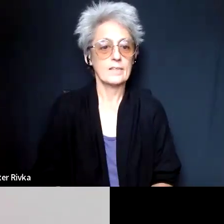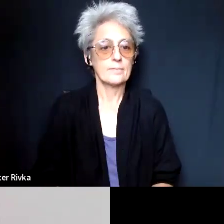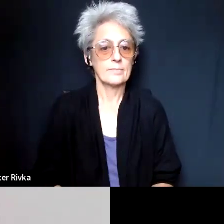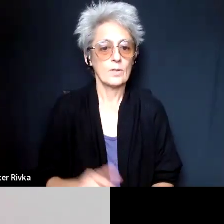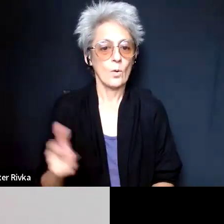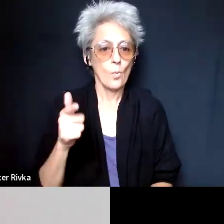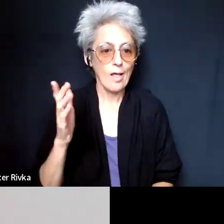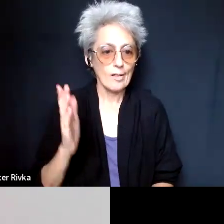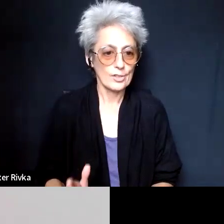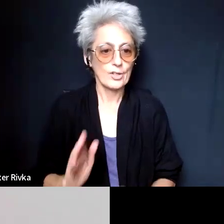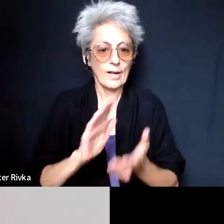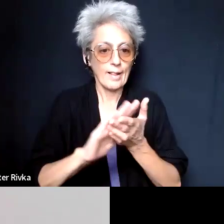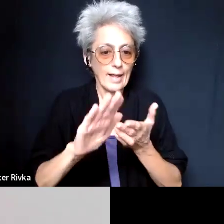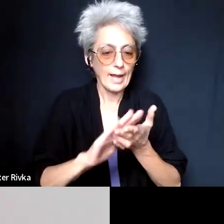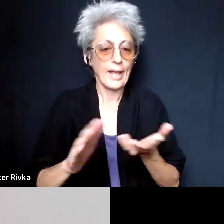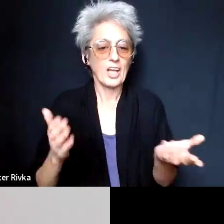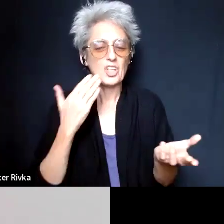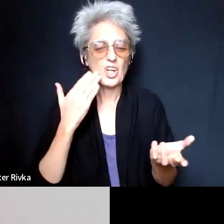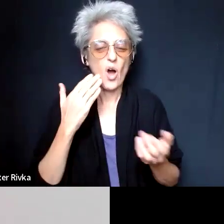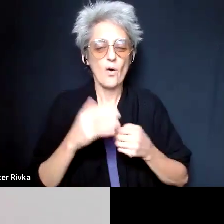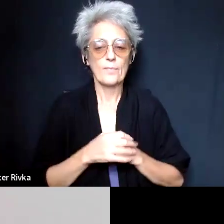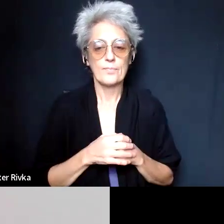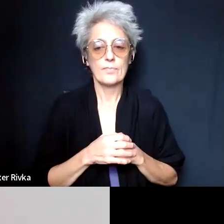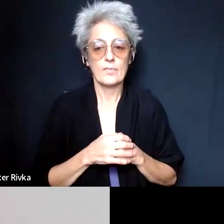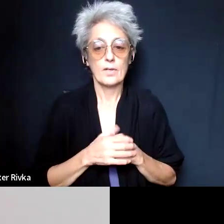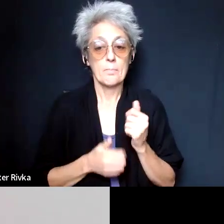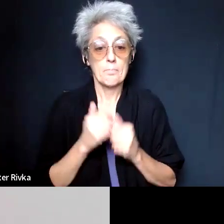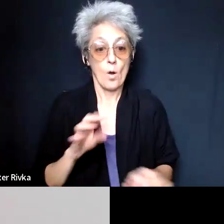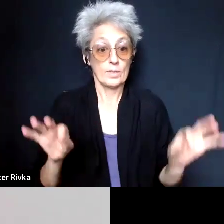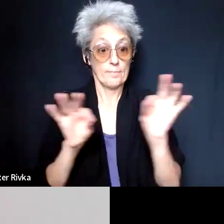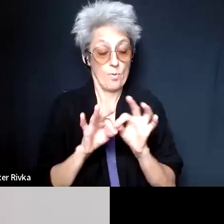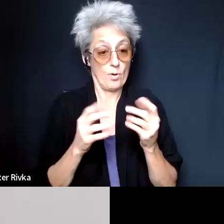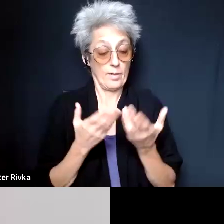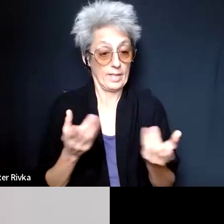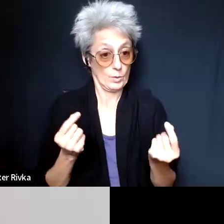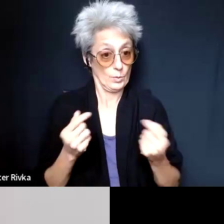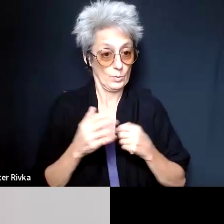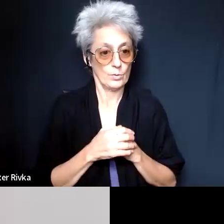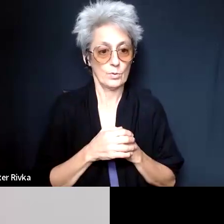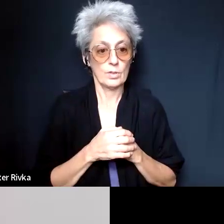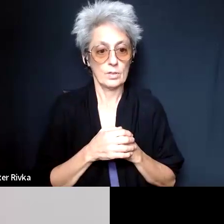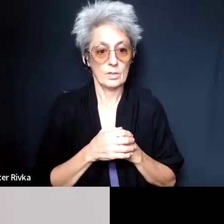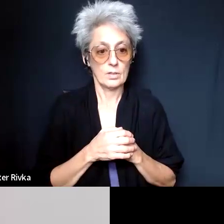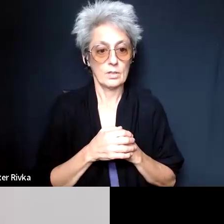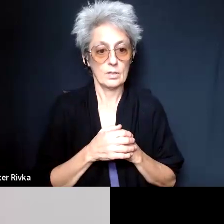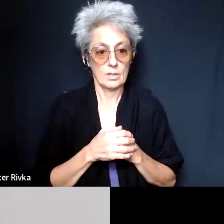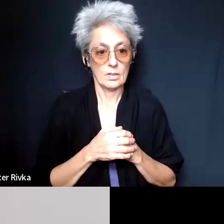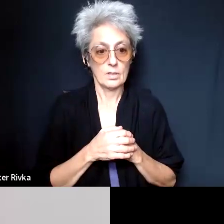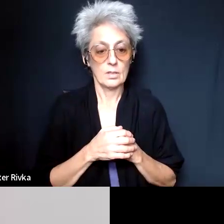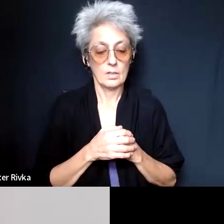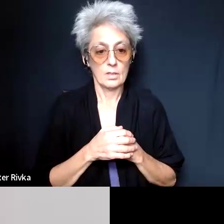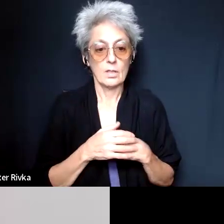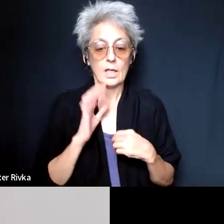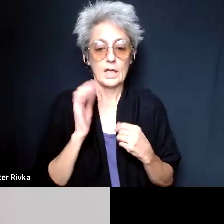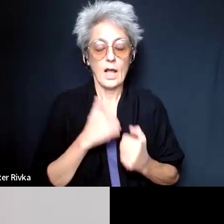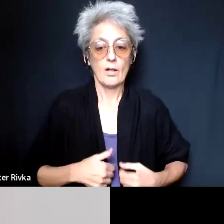to cleaning, you know, because the most important thing we can do in the lives of all of us is talk about what